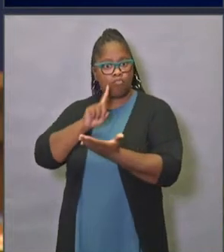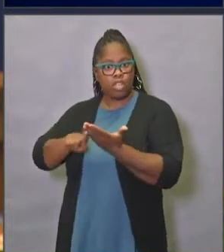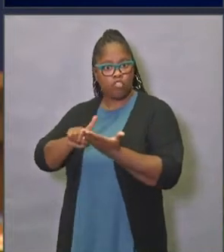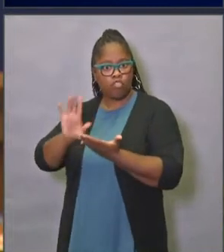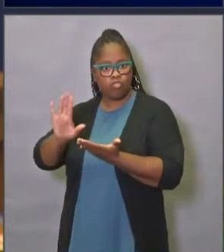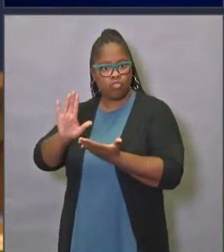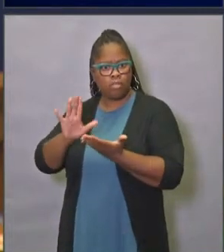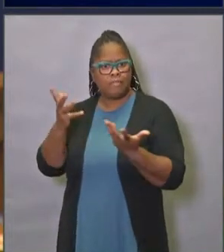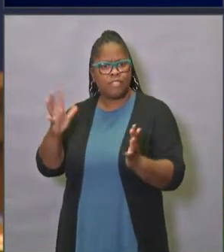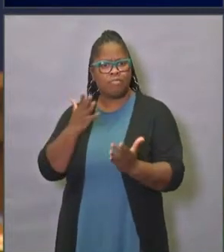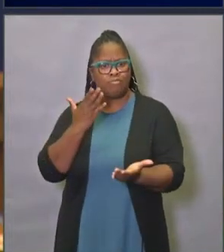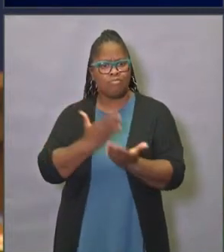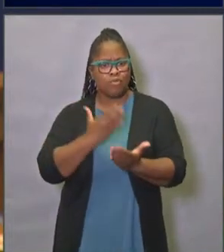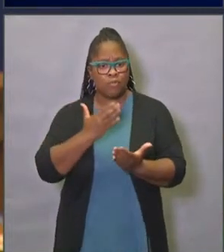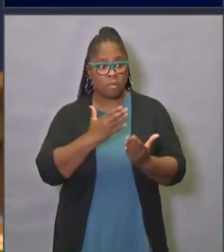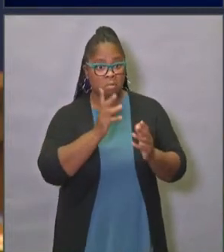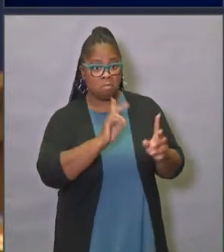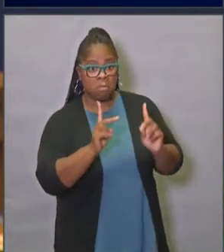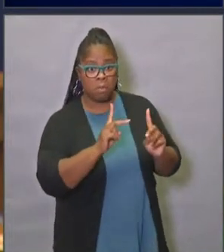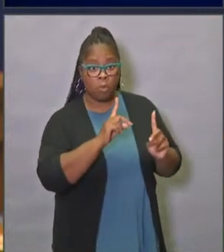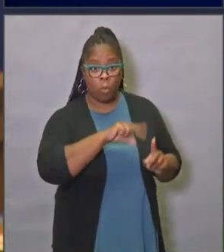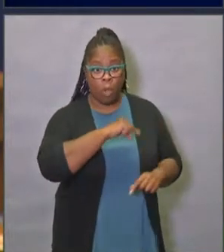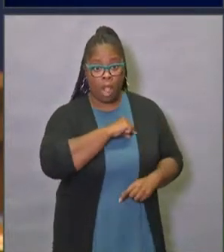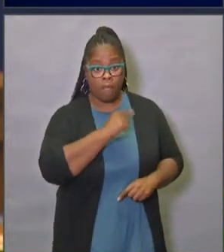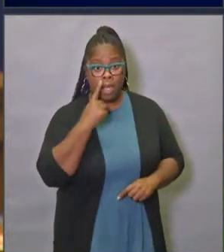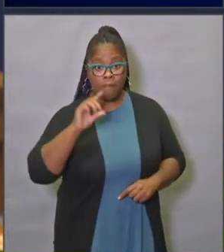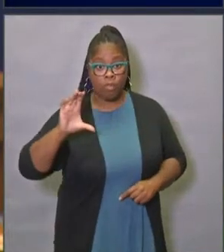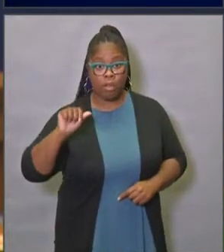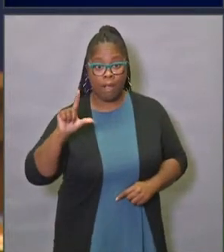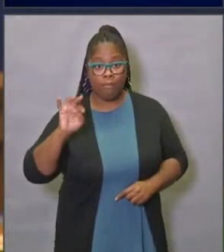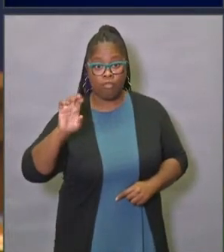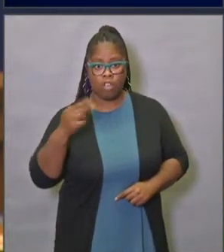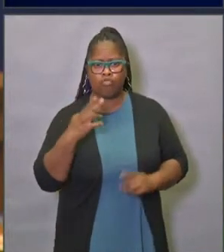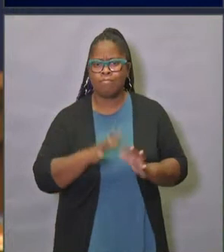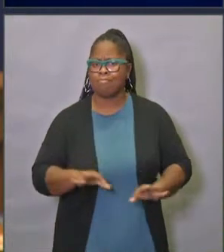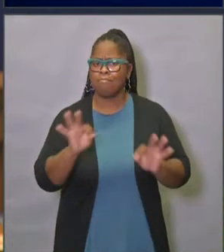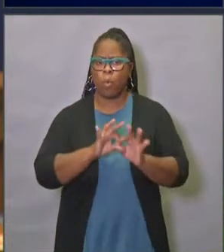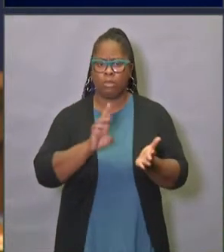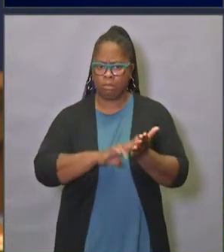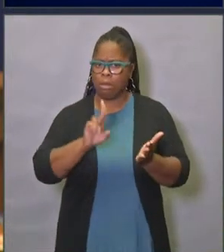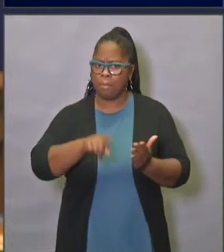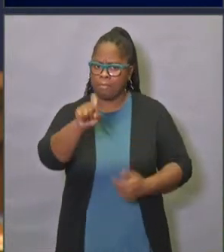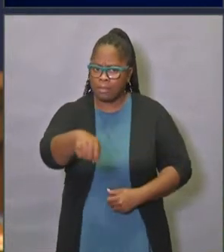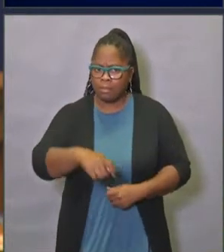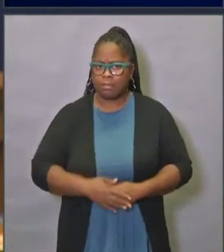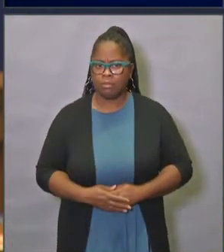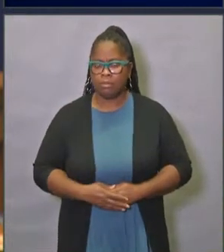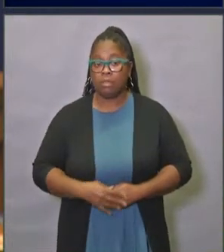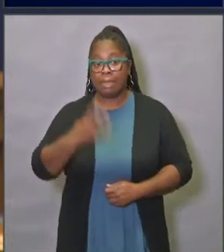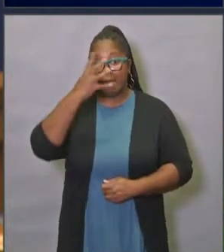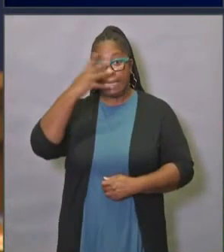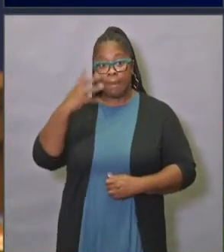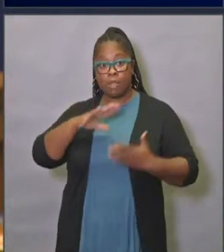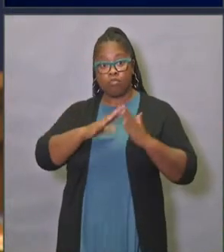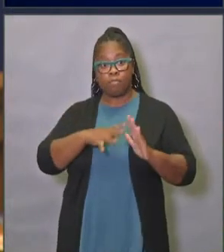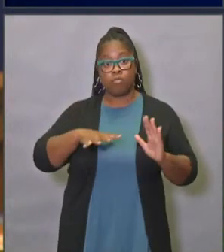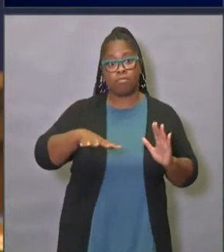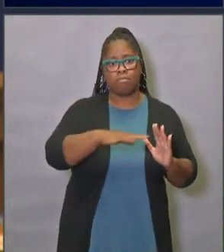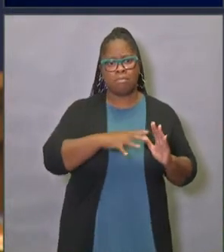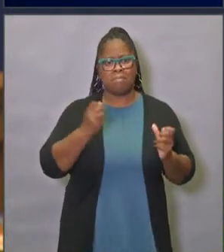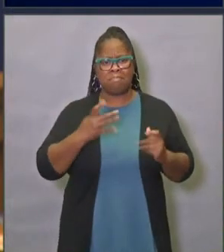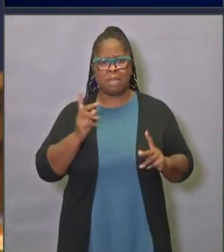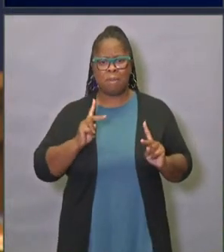to get households who are eligible for CalFresh enrolled into the program. Within the immigrant community, many are concerned